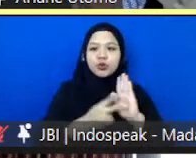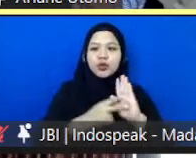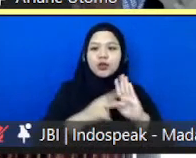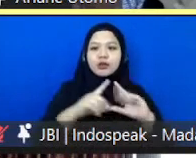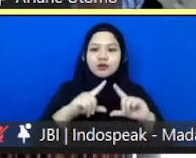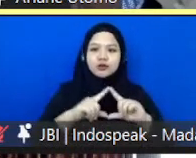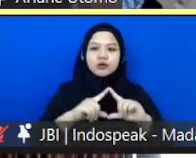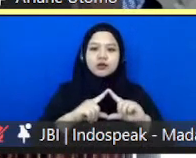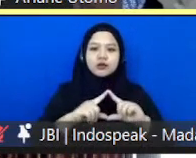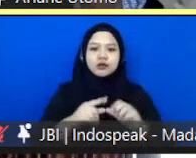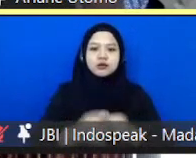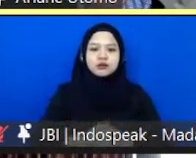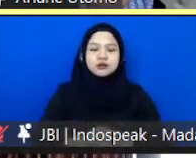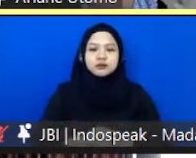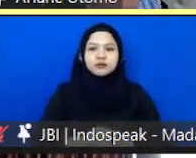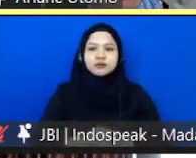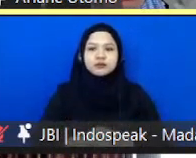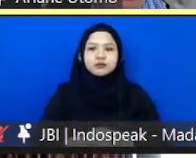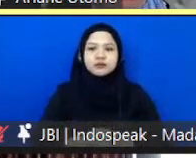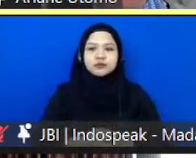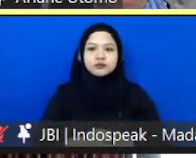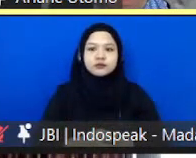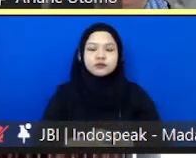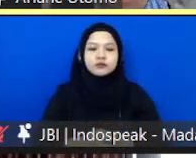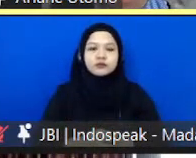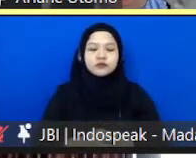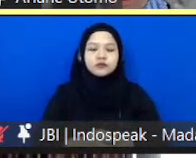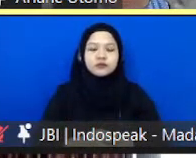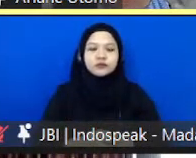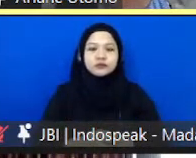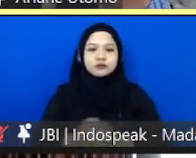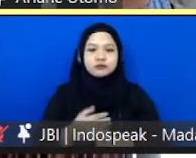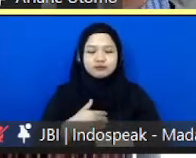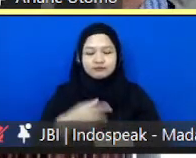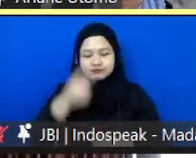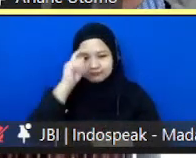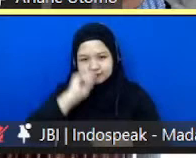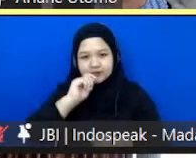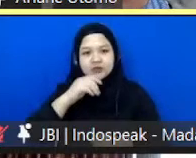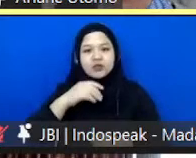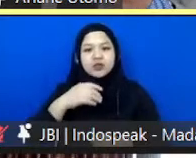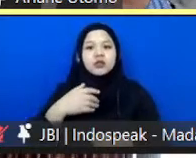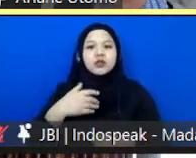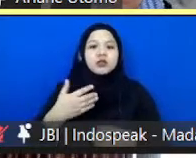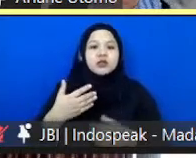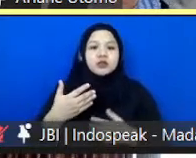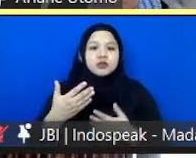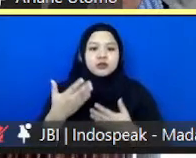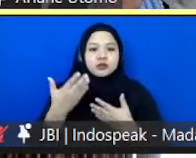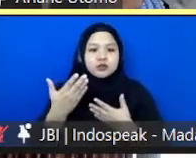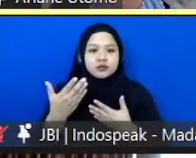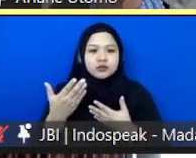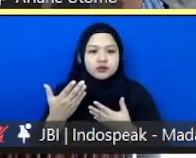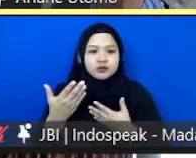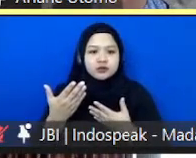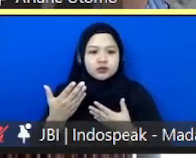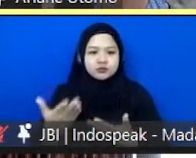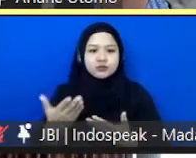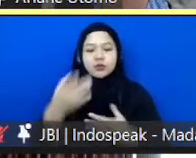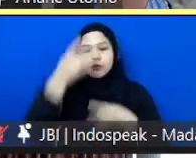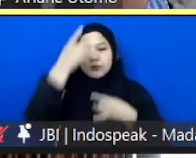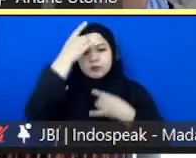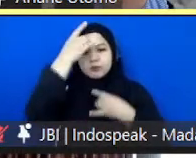Thank you. So it is my pleasure to invite our first speaker, Professor Terry Hall from the ANU School